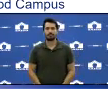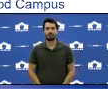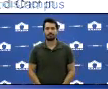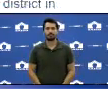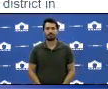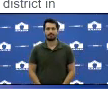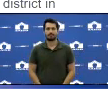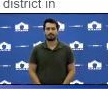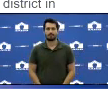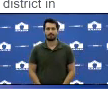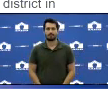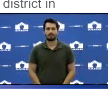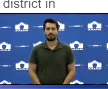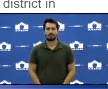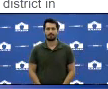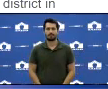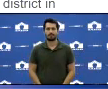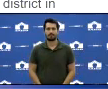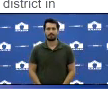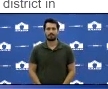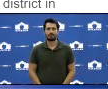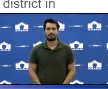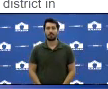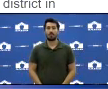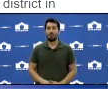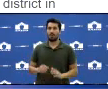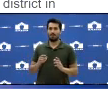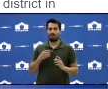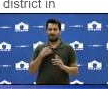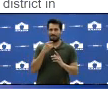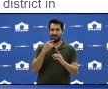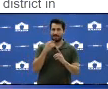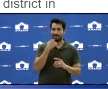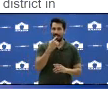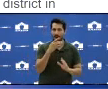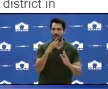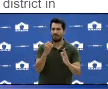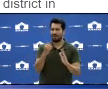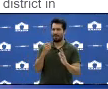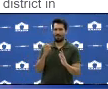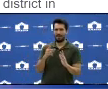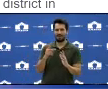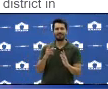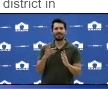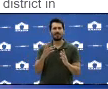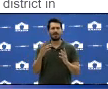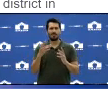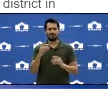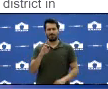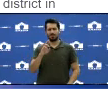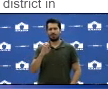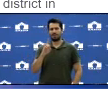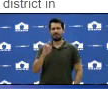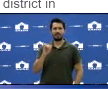Okay, and I would like just to say that we'll go here. So what is